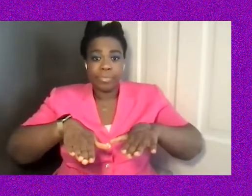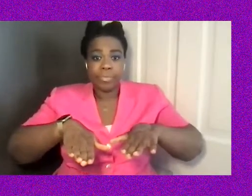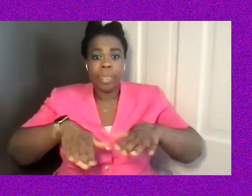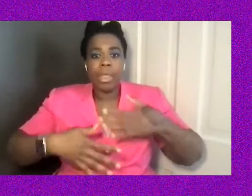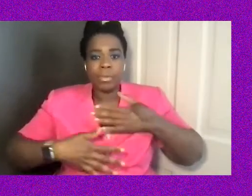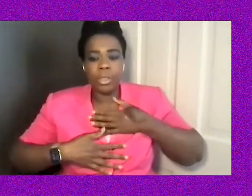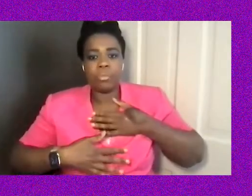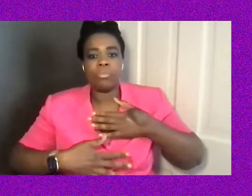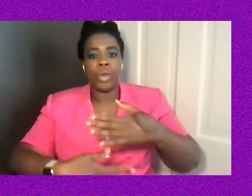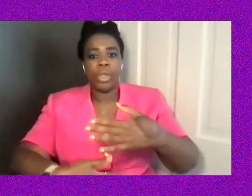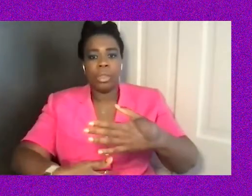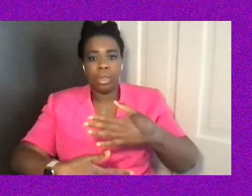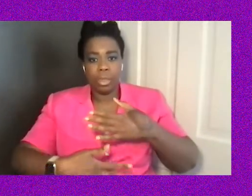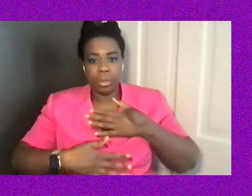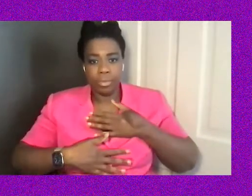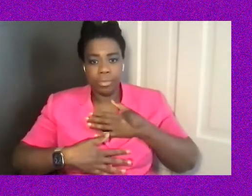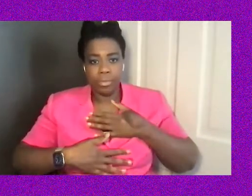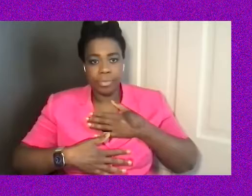in.